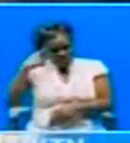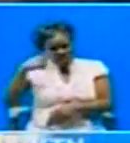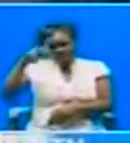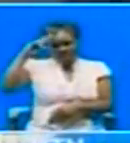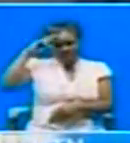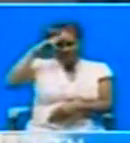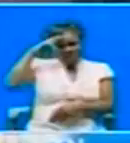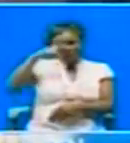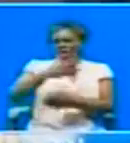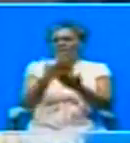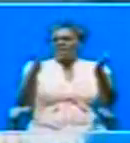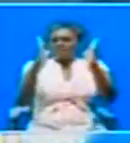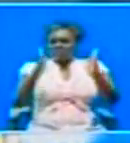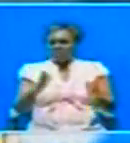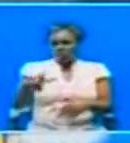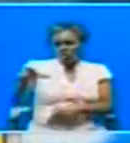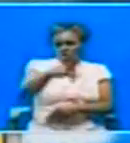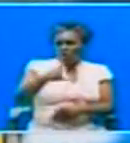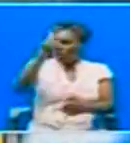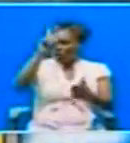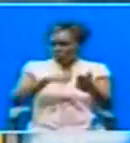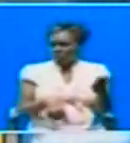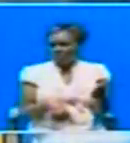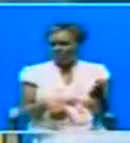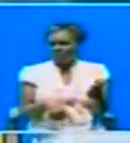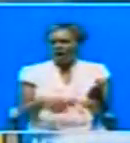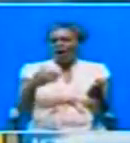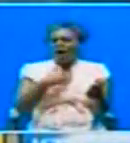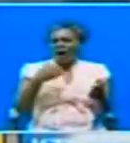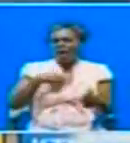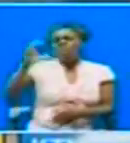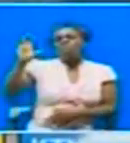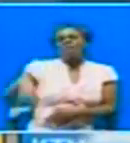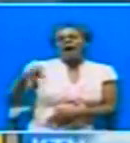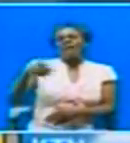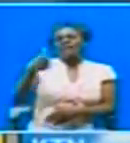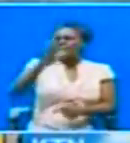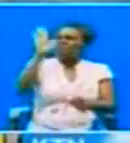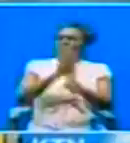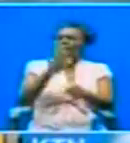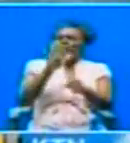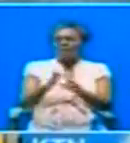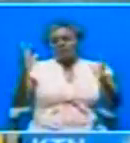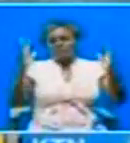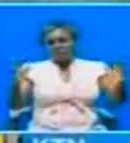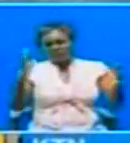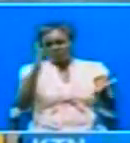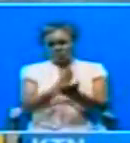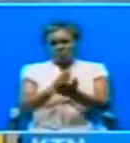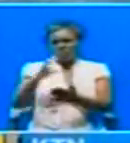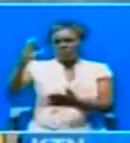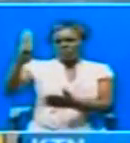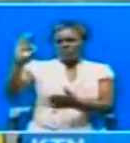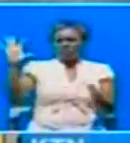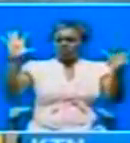for anybody going regional is that we have a market which is then much, much bigger. CBA joins the